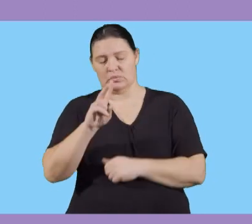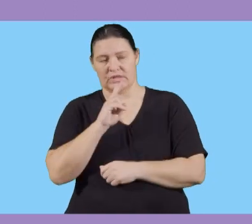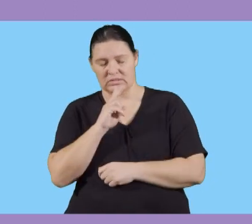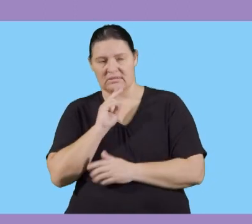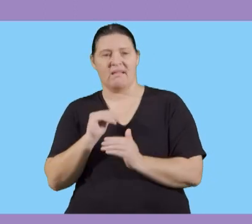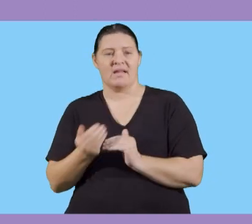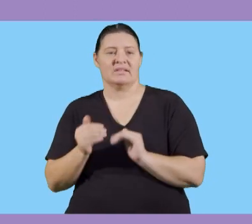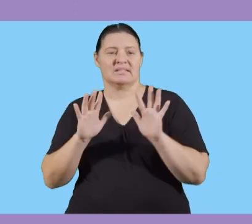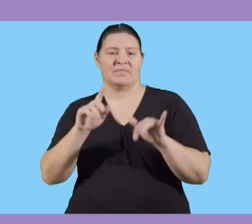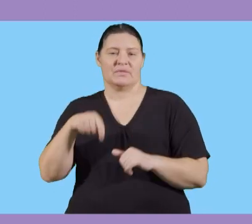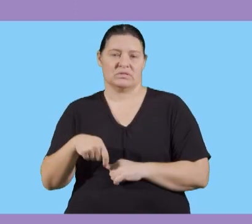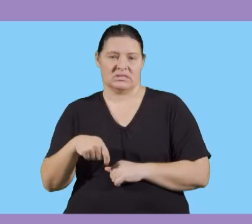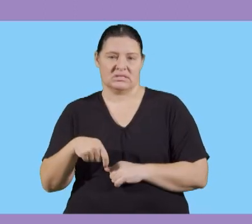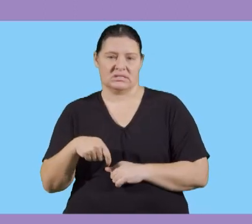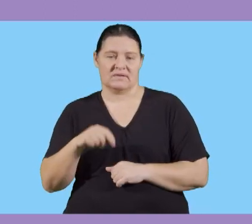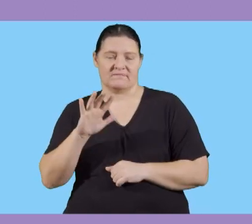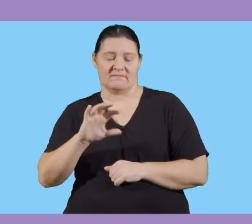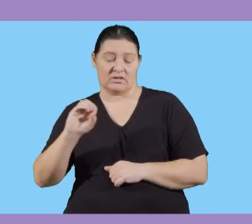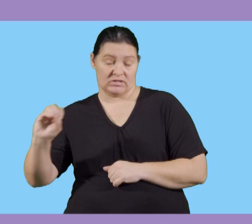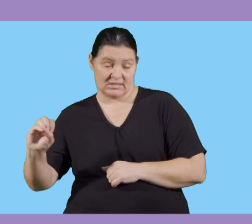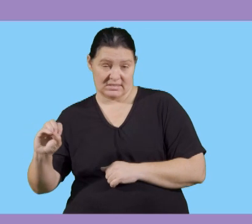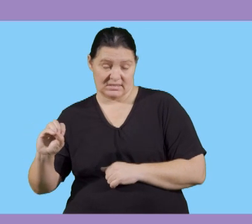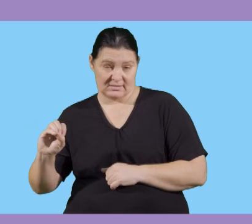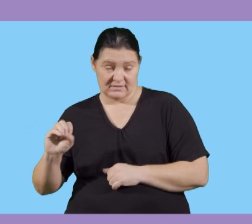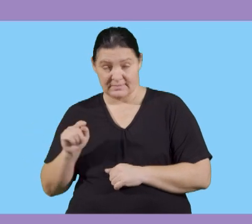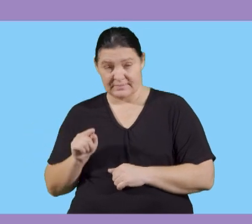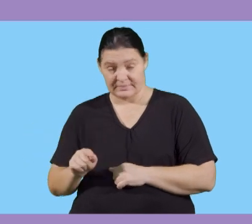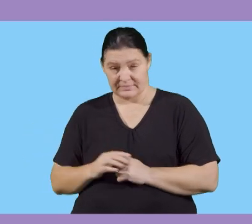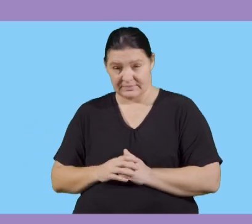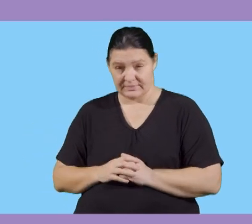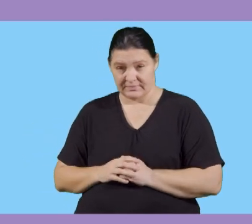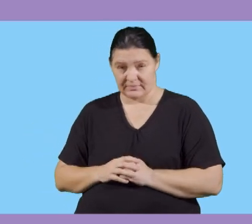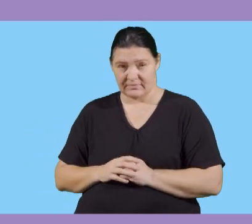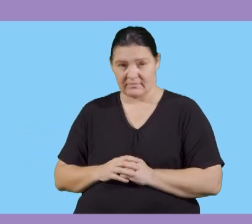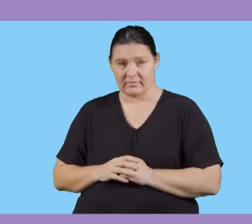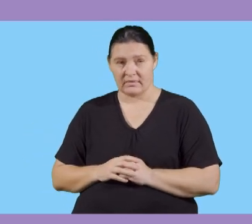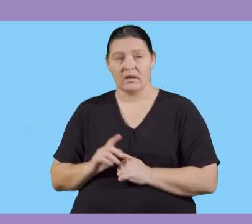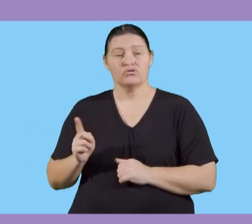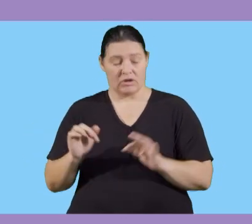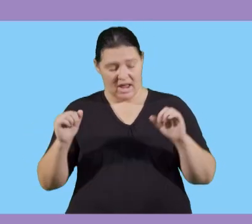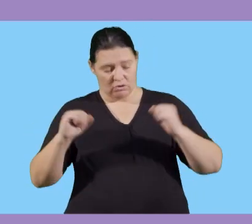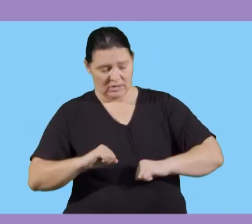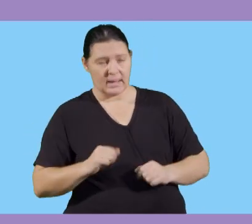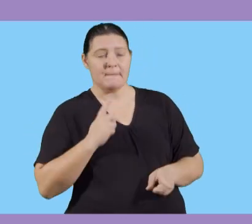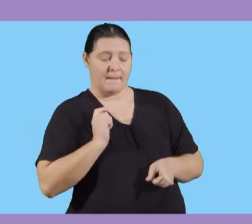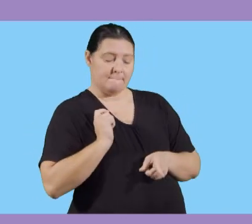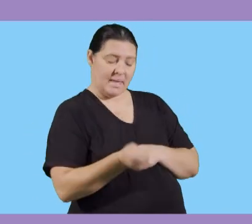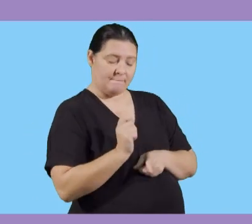purchase to buy the laptop. The remaining amount is 10,500 rands. She agrees to